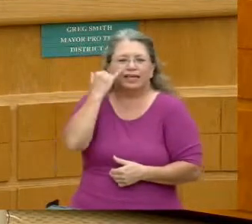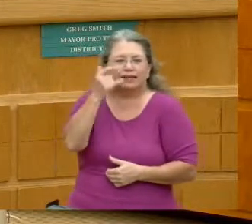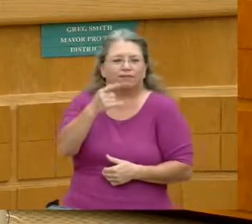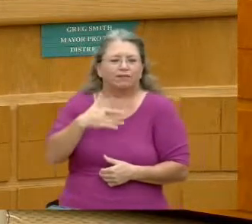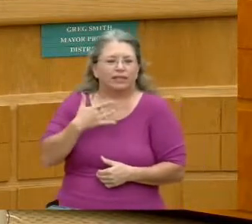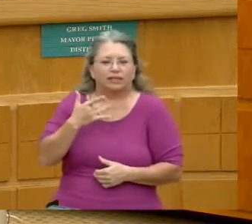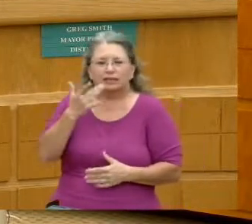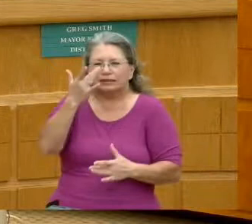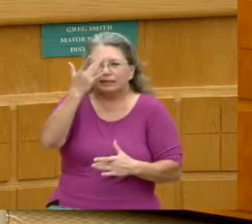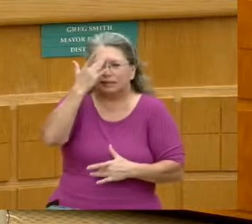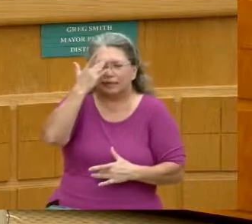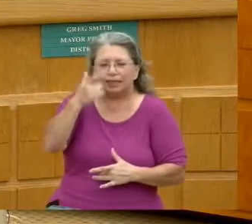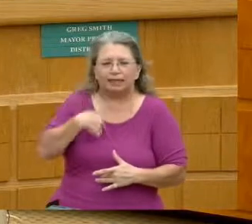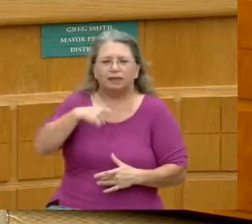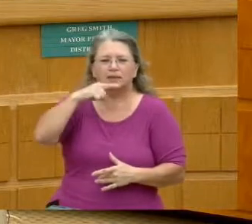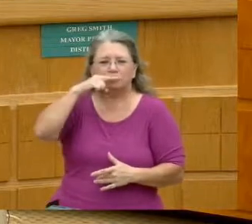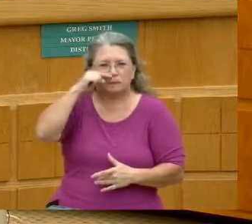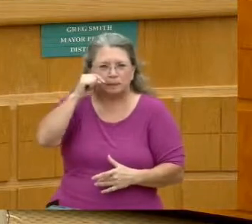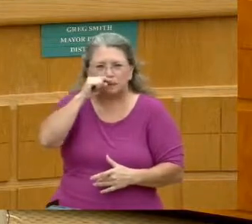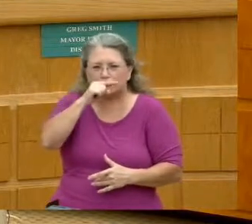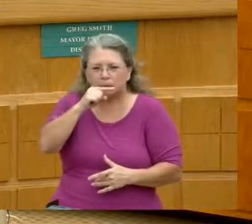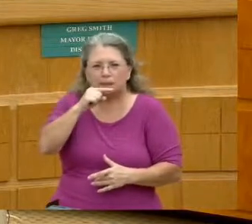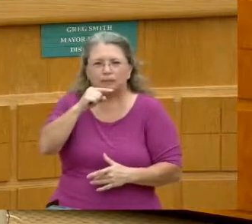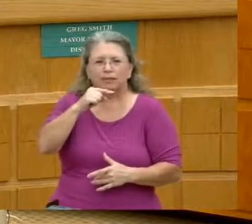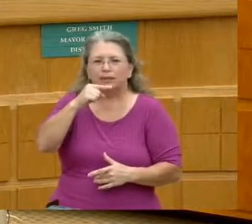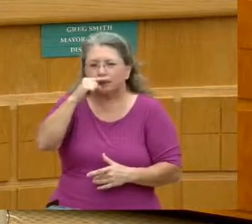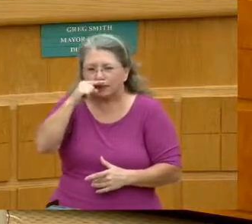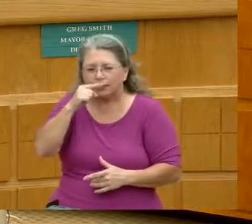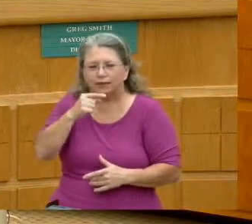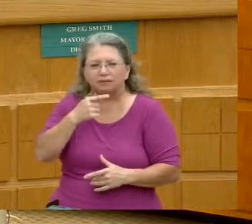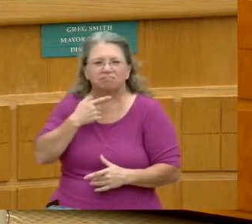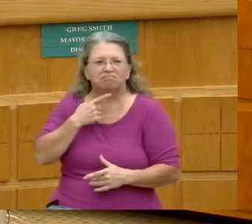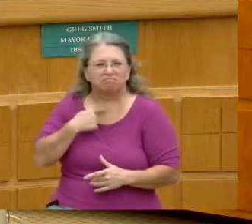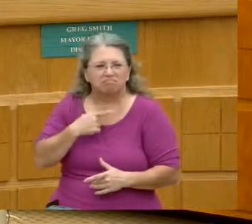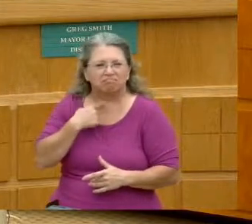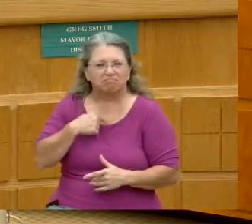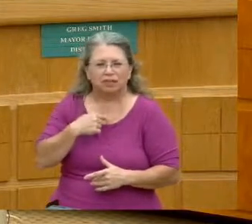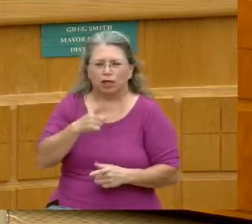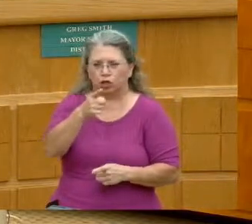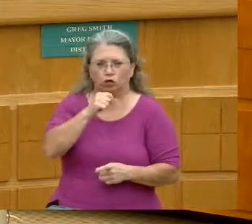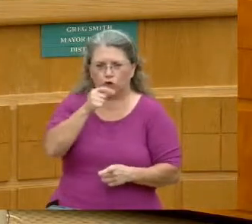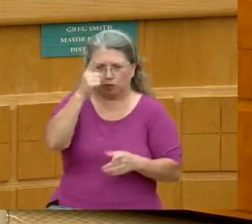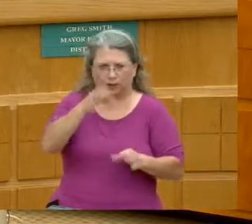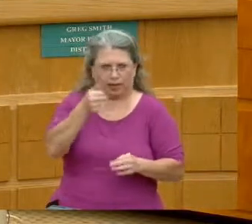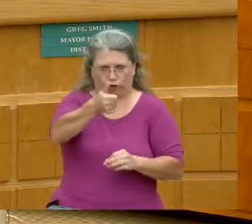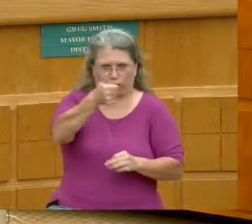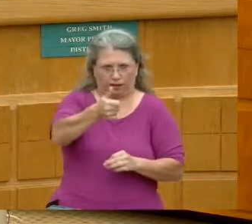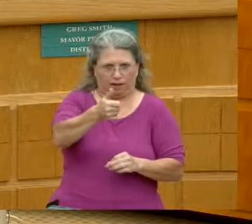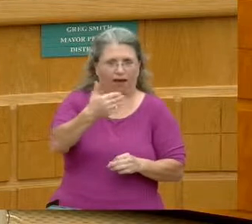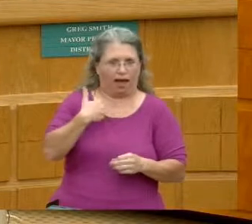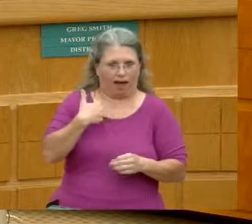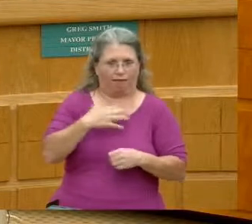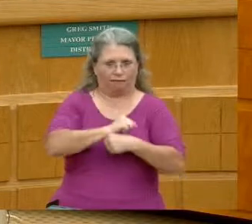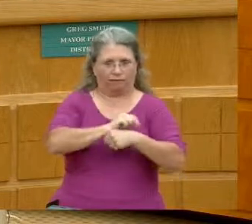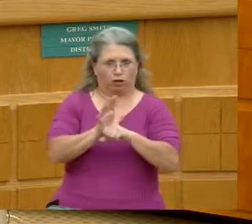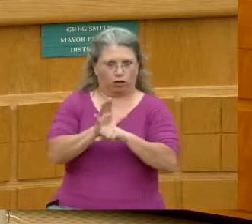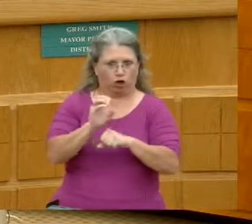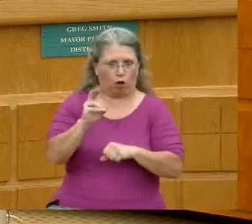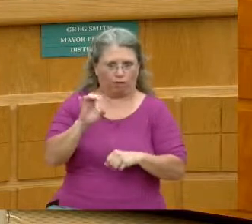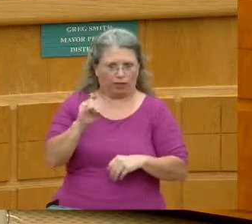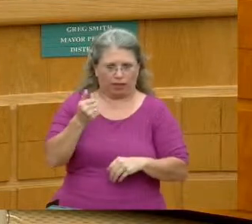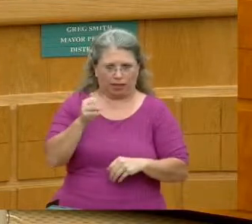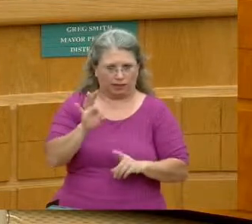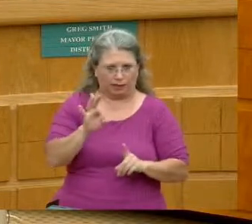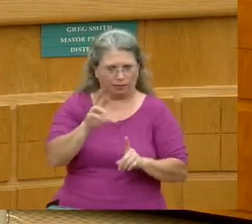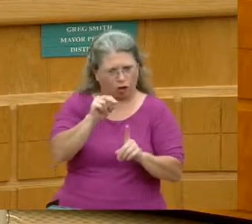throat, you don't decide if you have COVID-19 or not. You immediately self-isolate and contact your health professional. And I say it